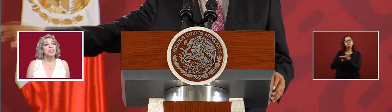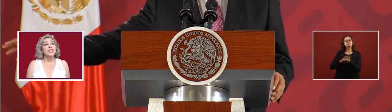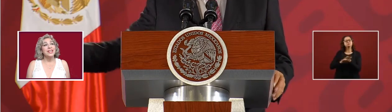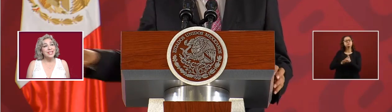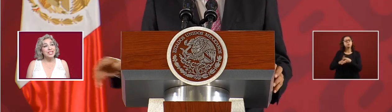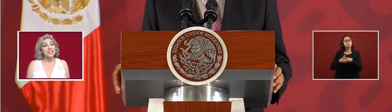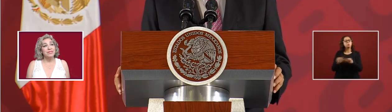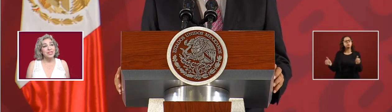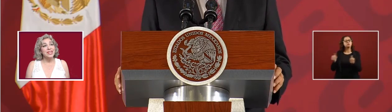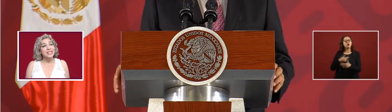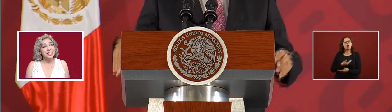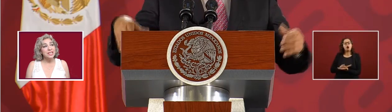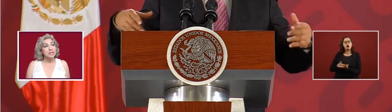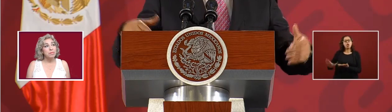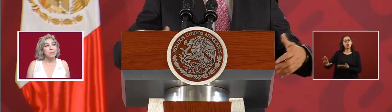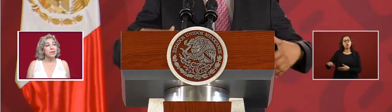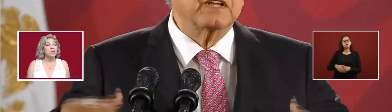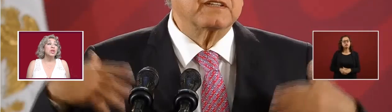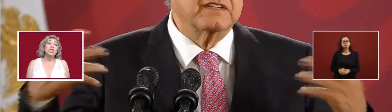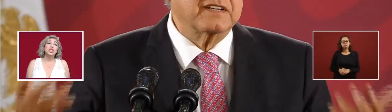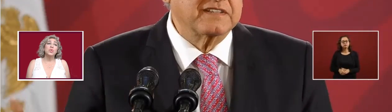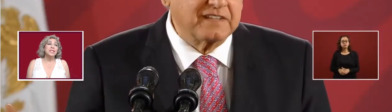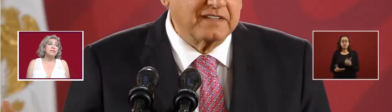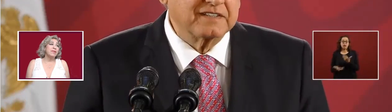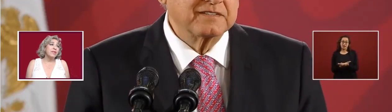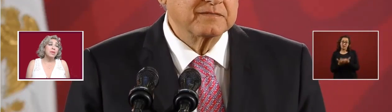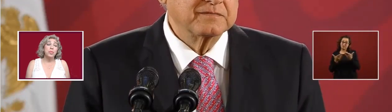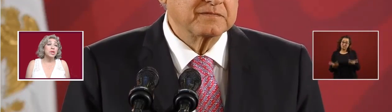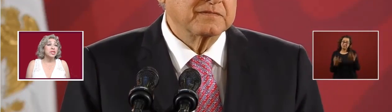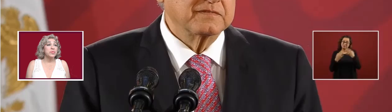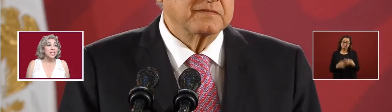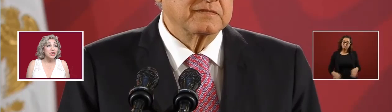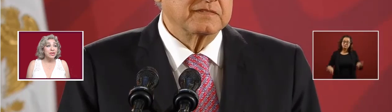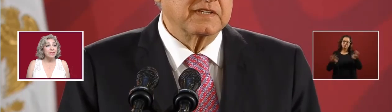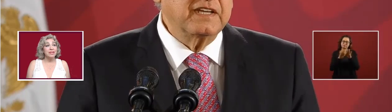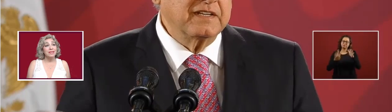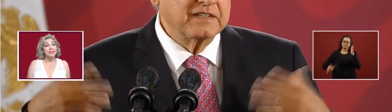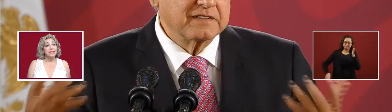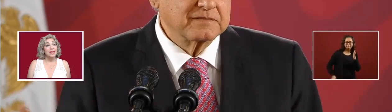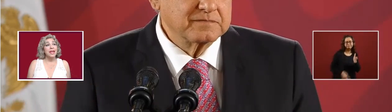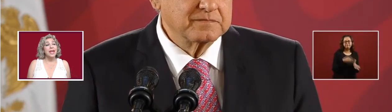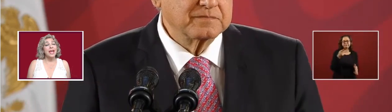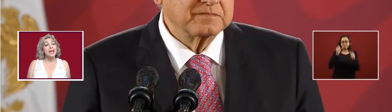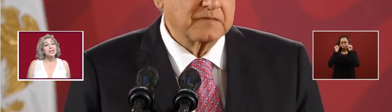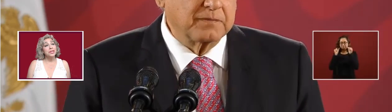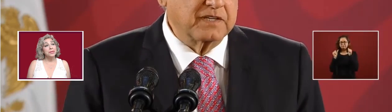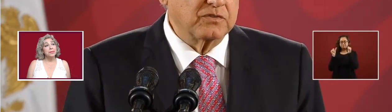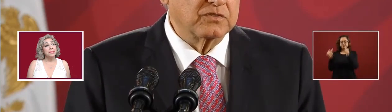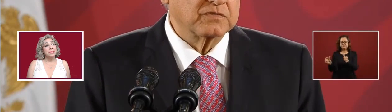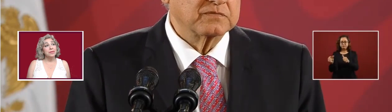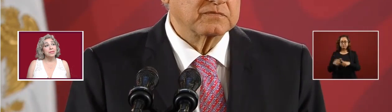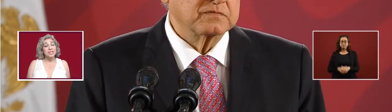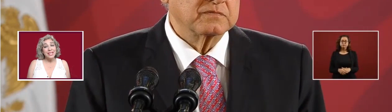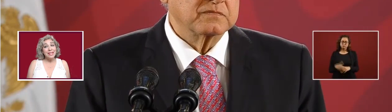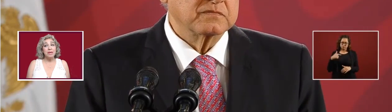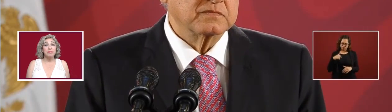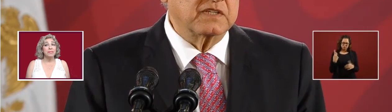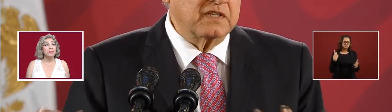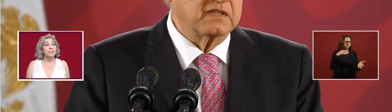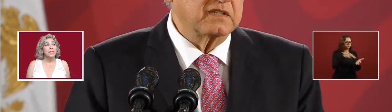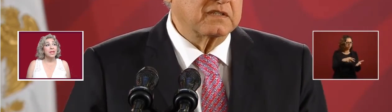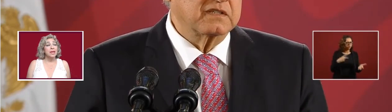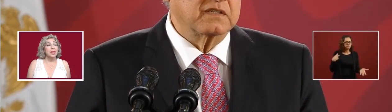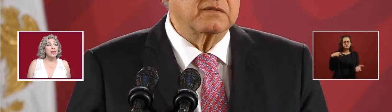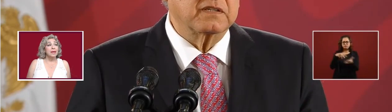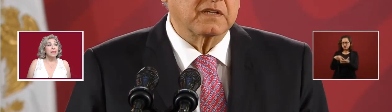for the attention for the indigenous people. So, it's very important to return, and, to, see them.